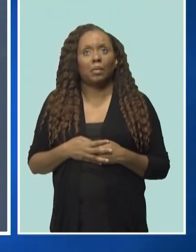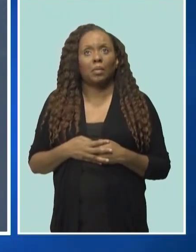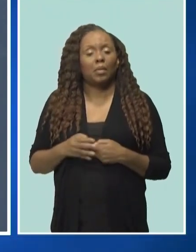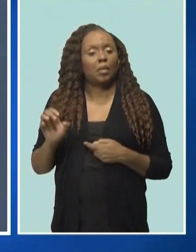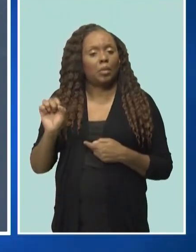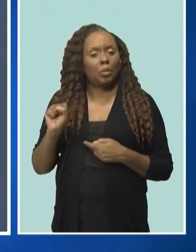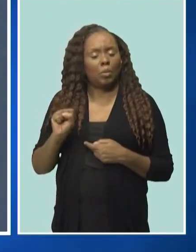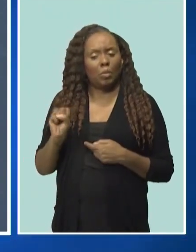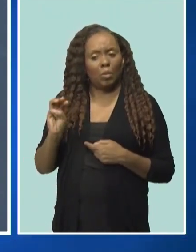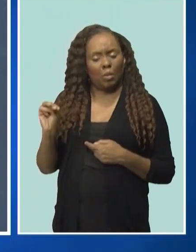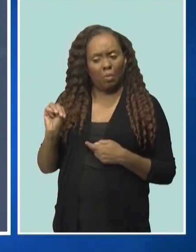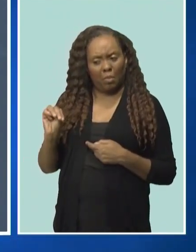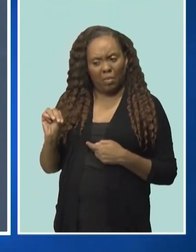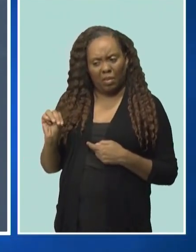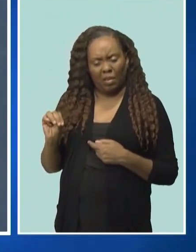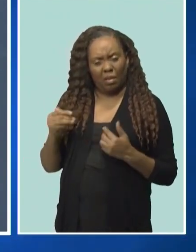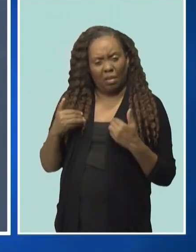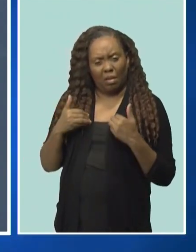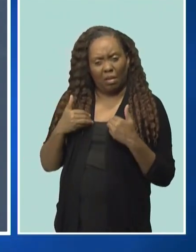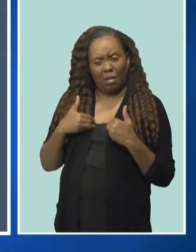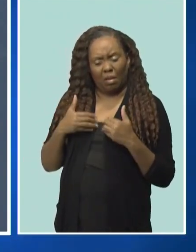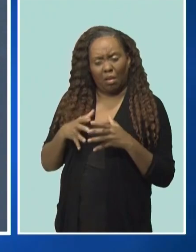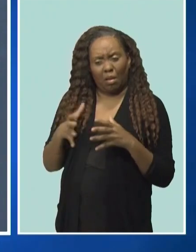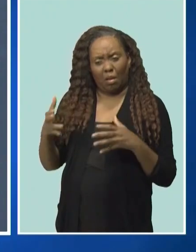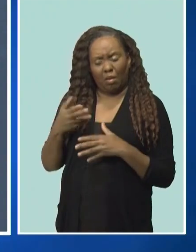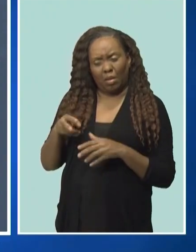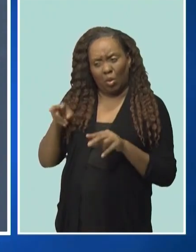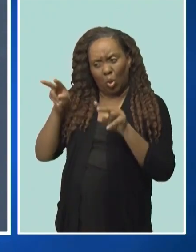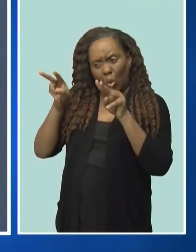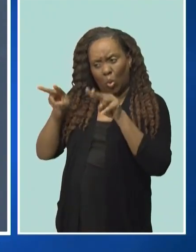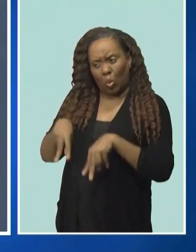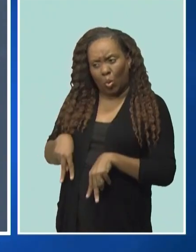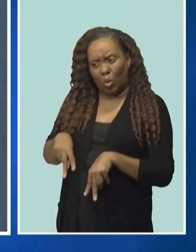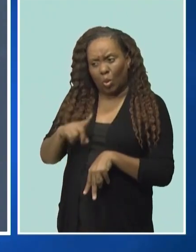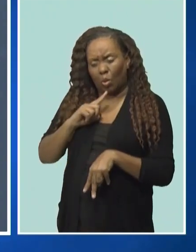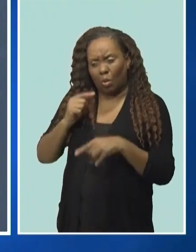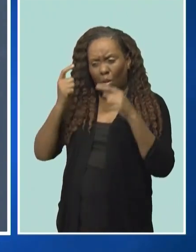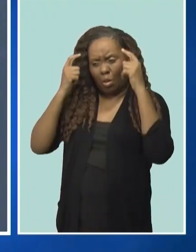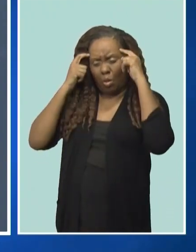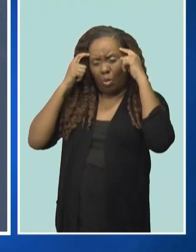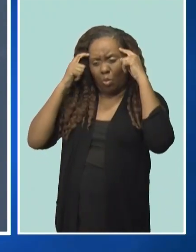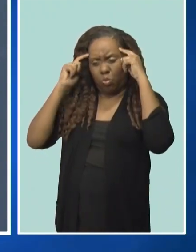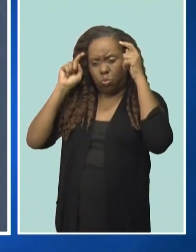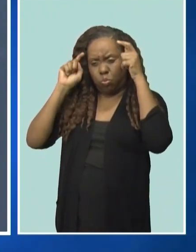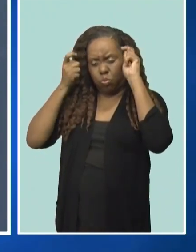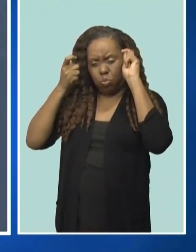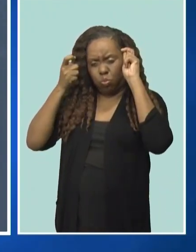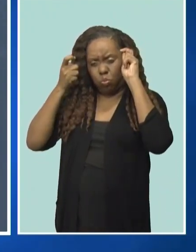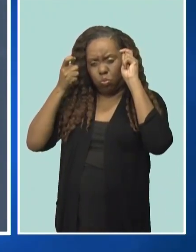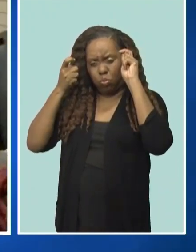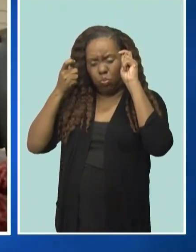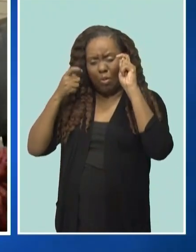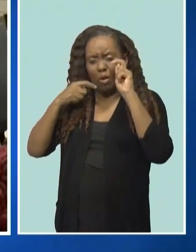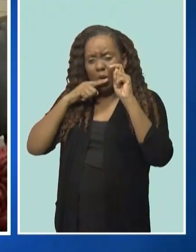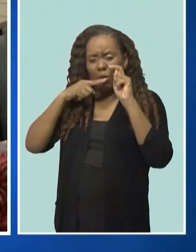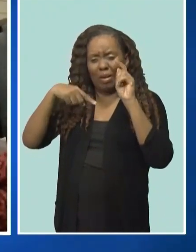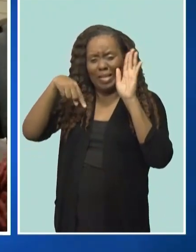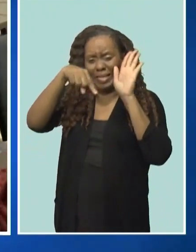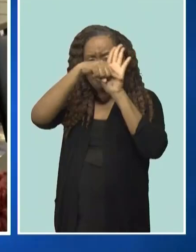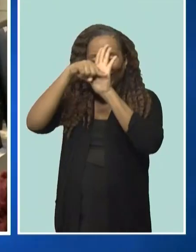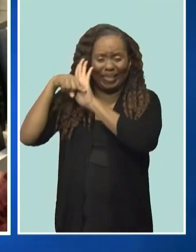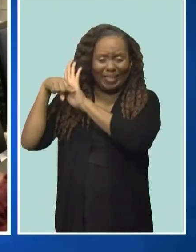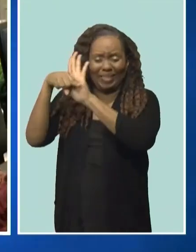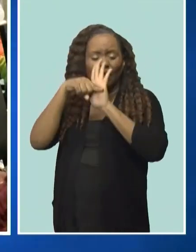with things that can pollute and contaminate the minds of our young children, robbing them of